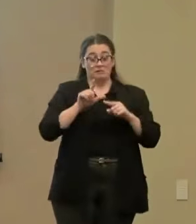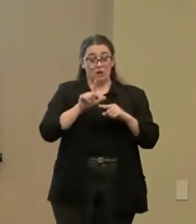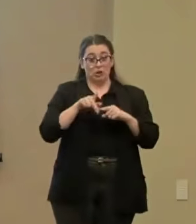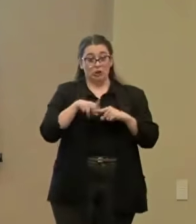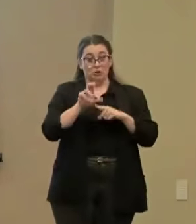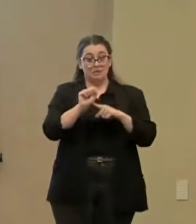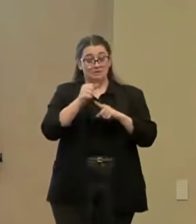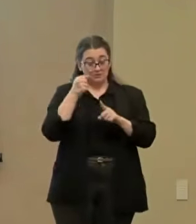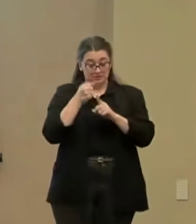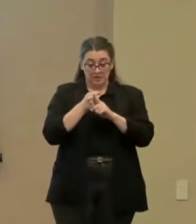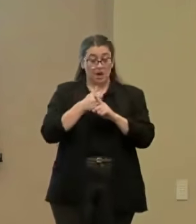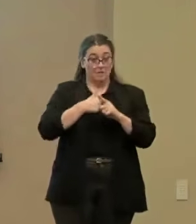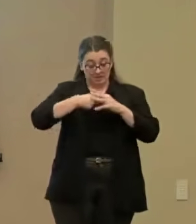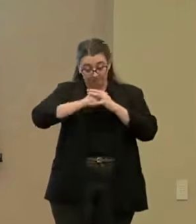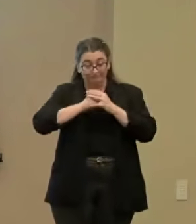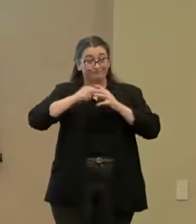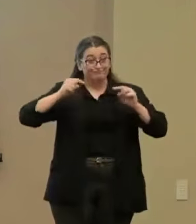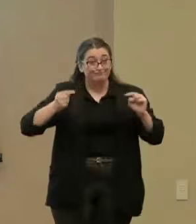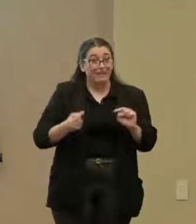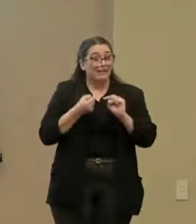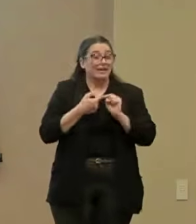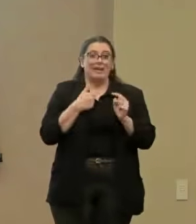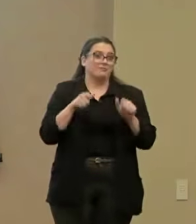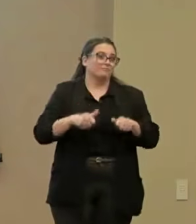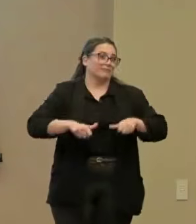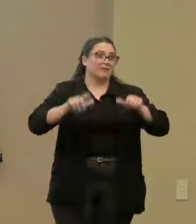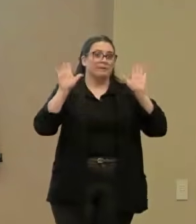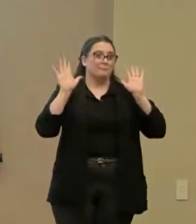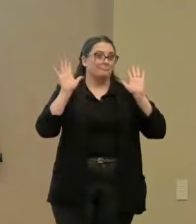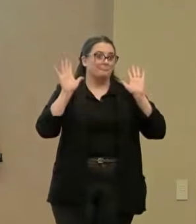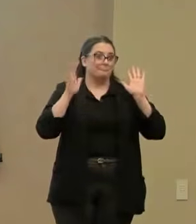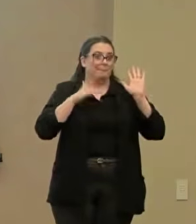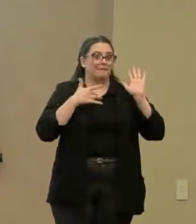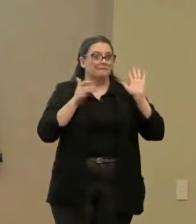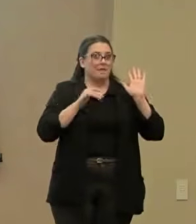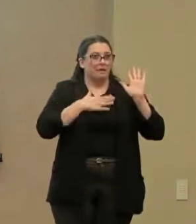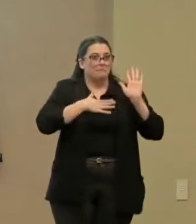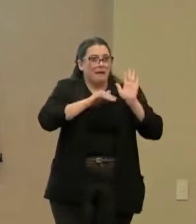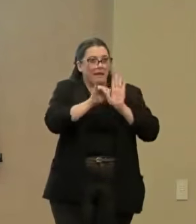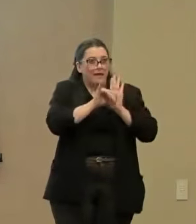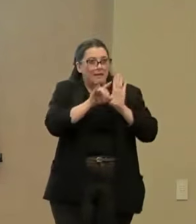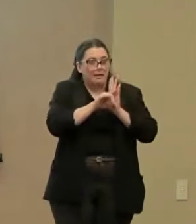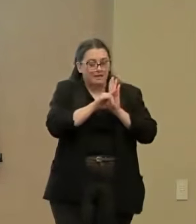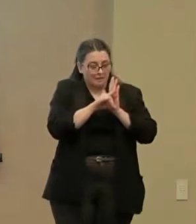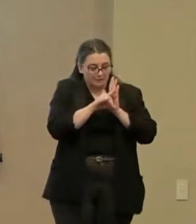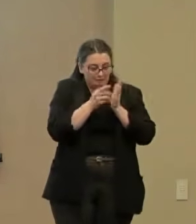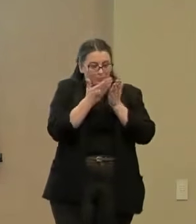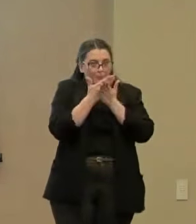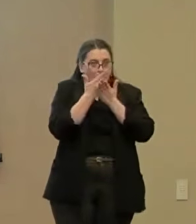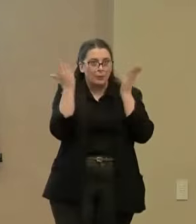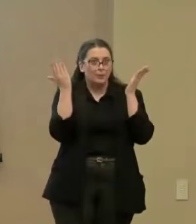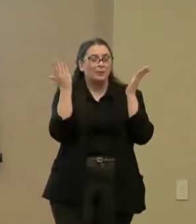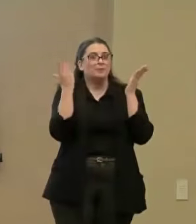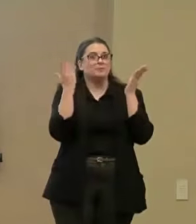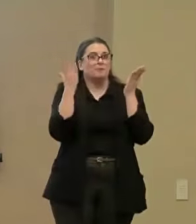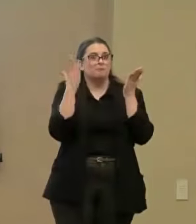my diagnosis, my joint pain. And it's almost like I lost my identity. And so for me,